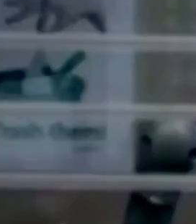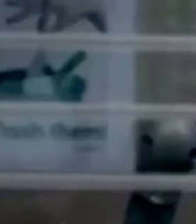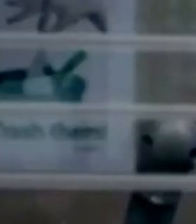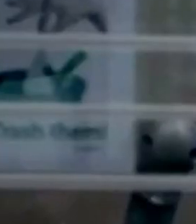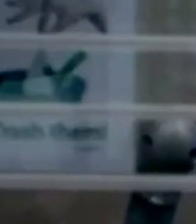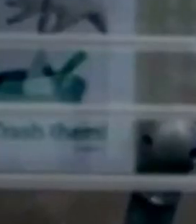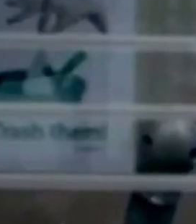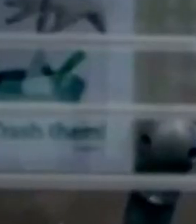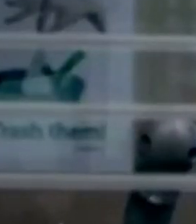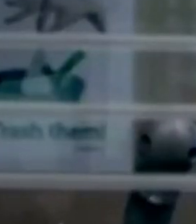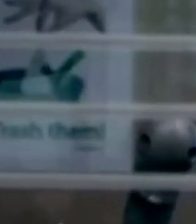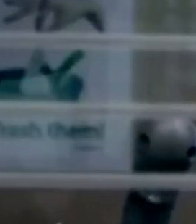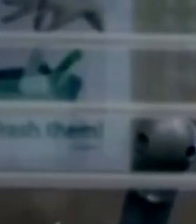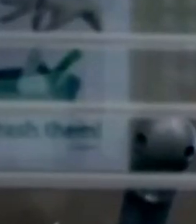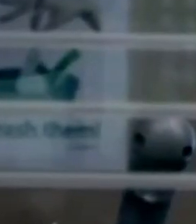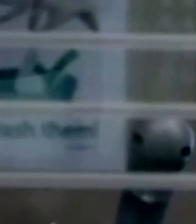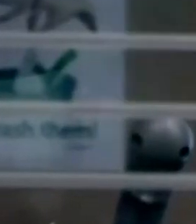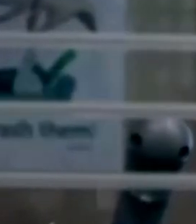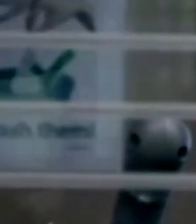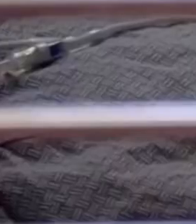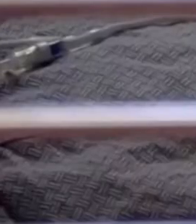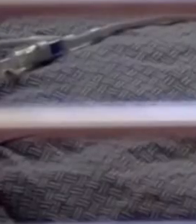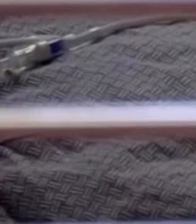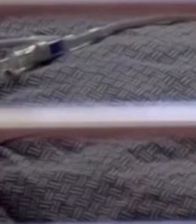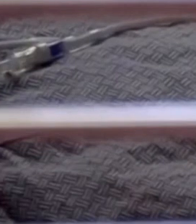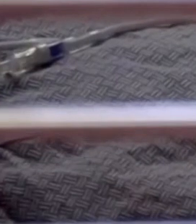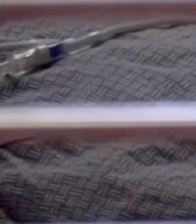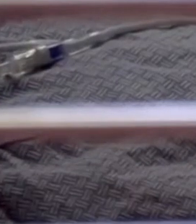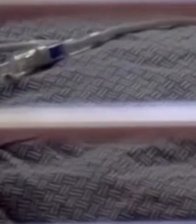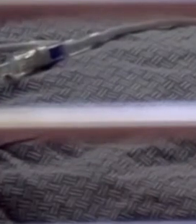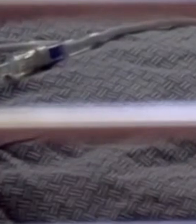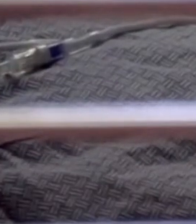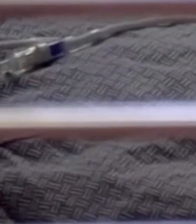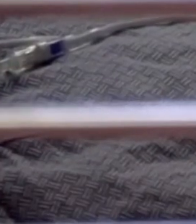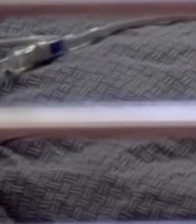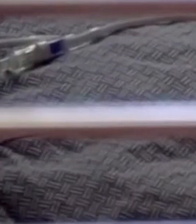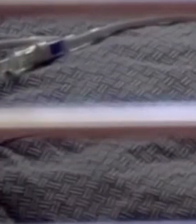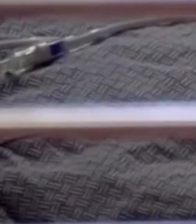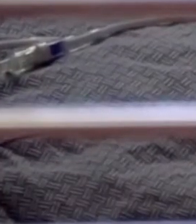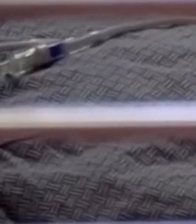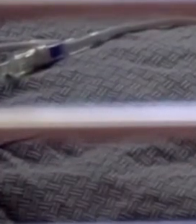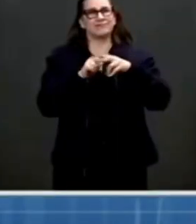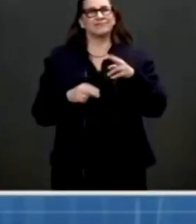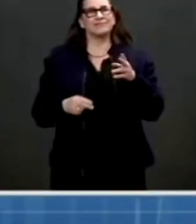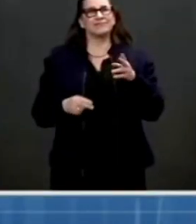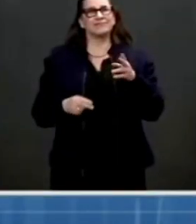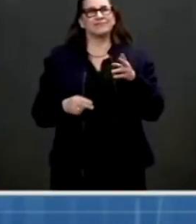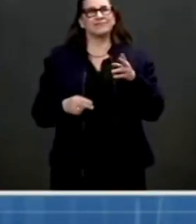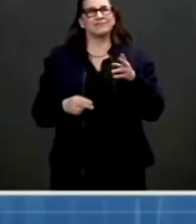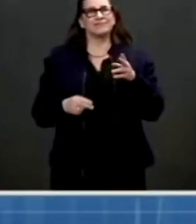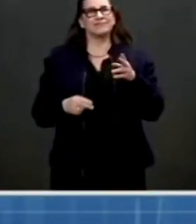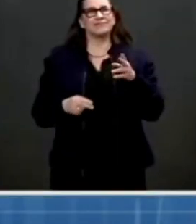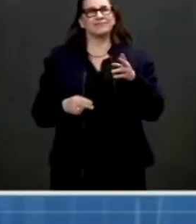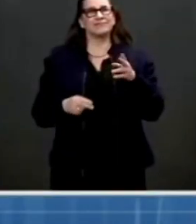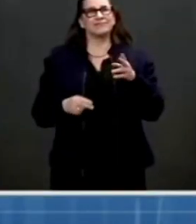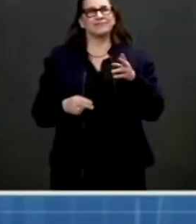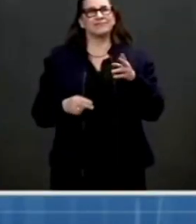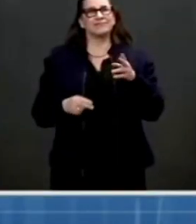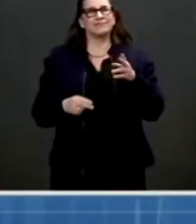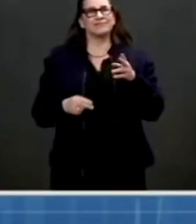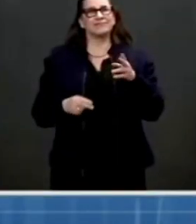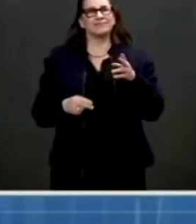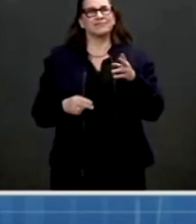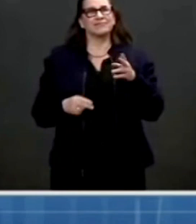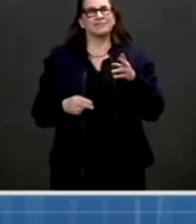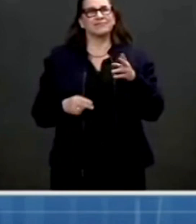March 21st compared with the previous 7 days, up from 19 states the prior week. Okay, so see, they got stuck